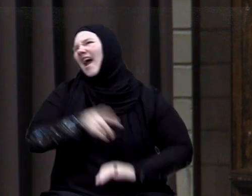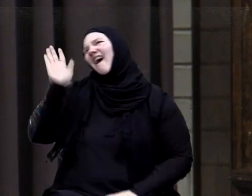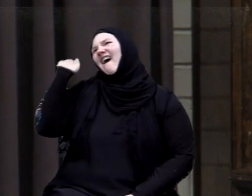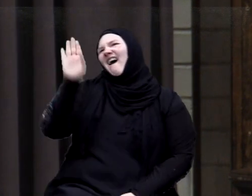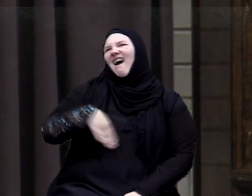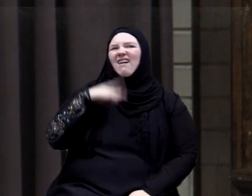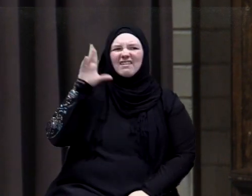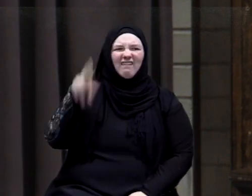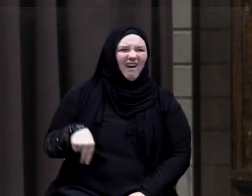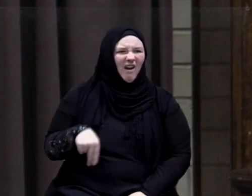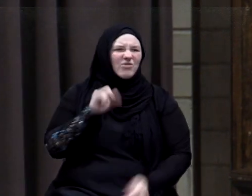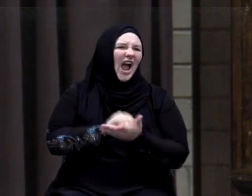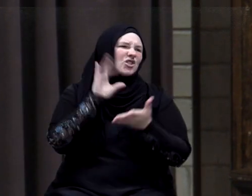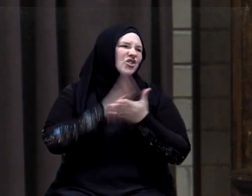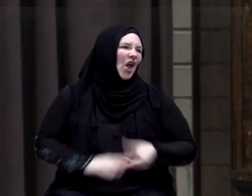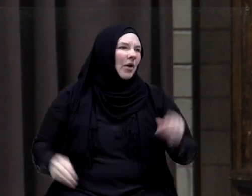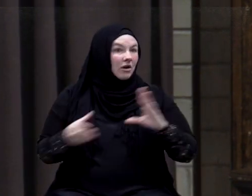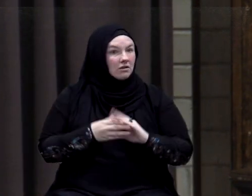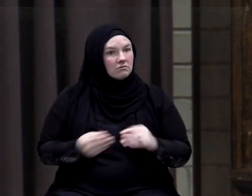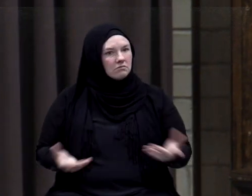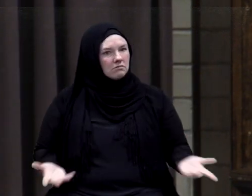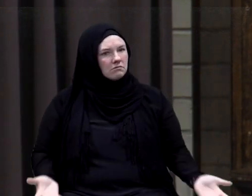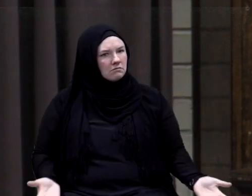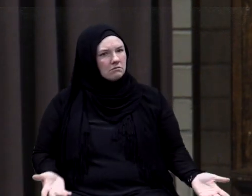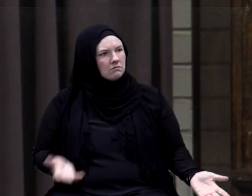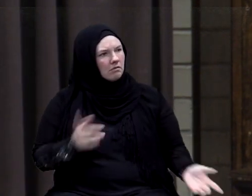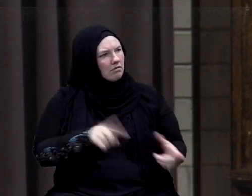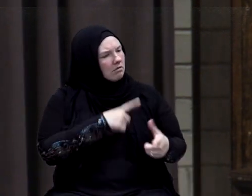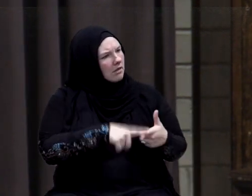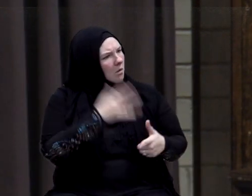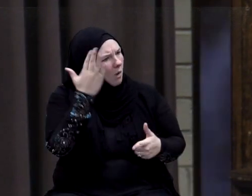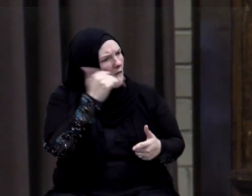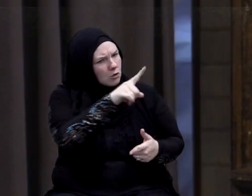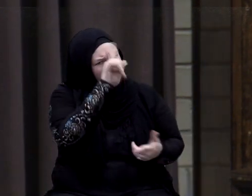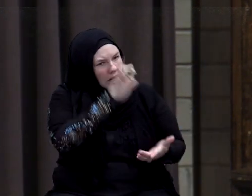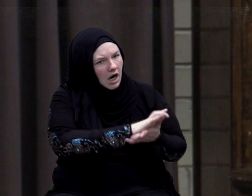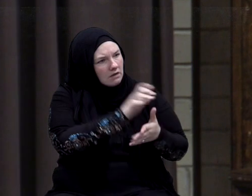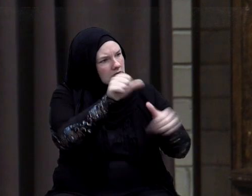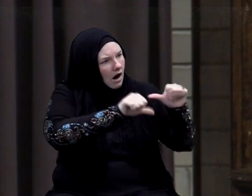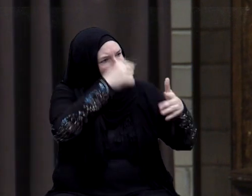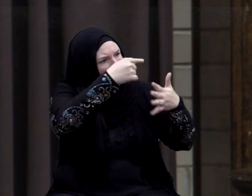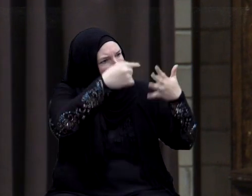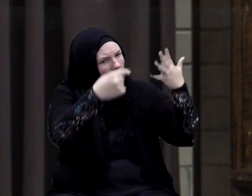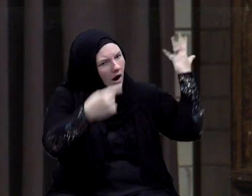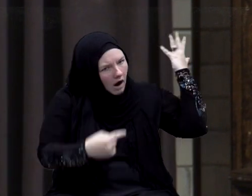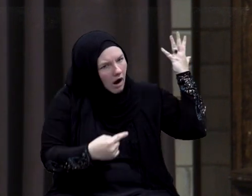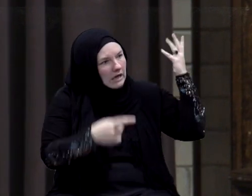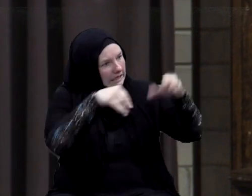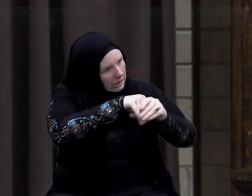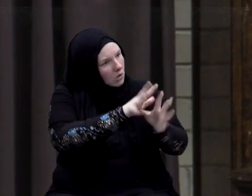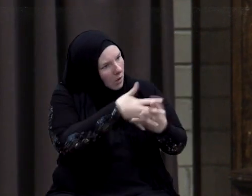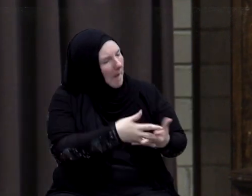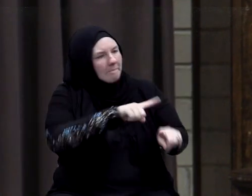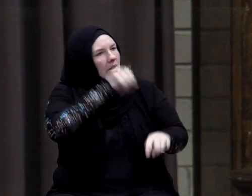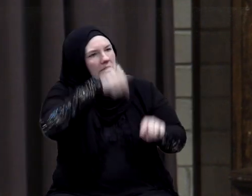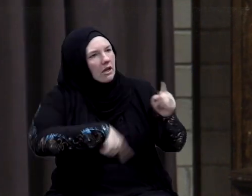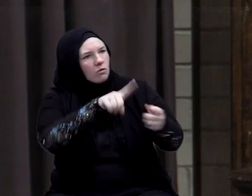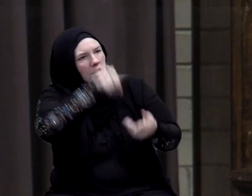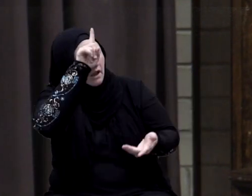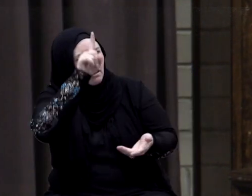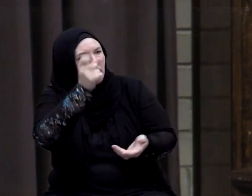gifts. Many brothers and sisters ask, how do I teach my children to love